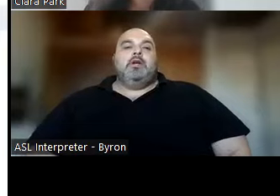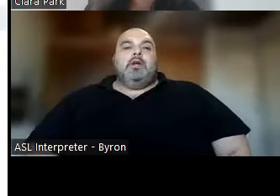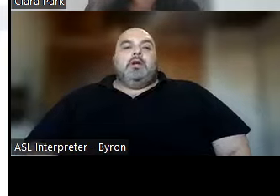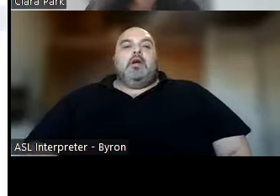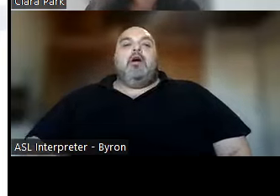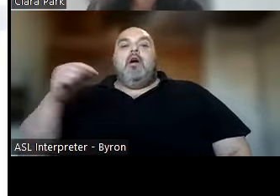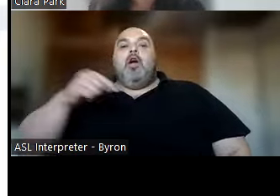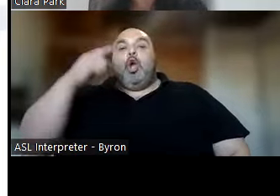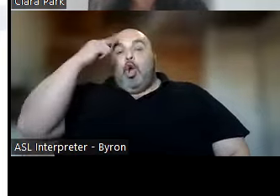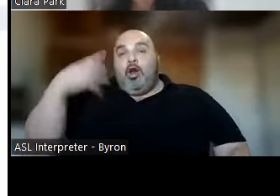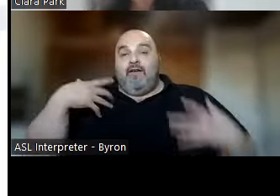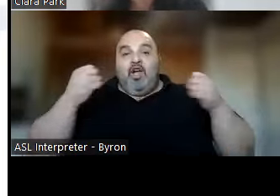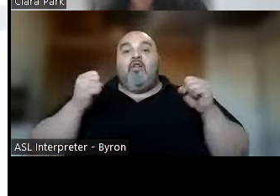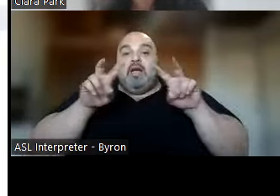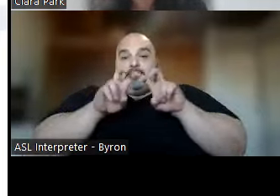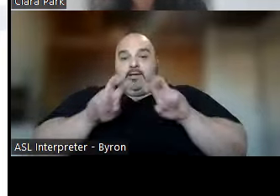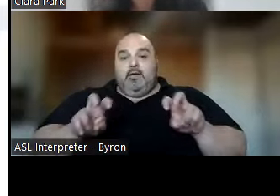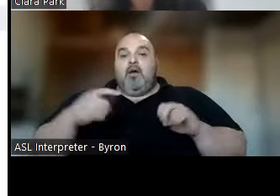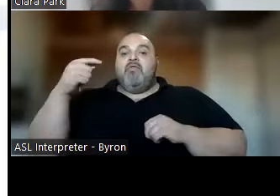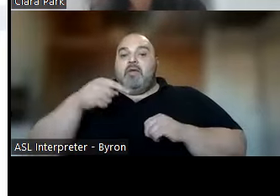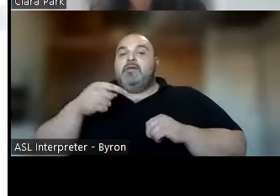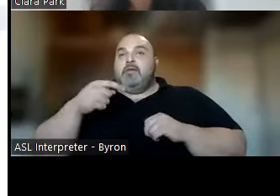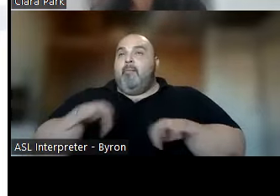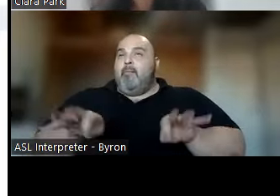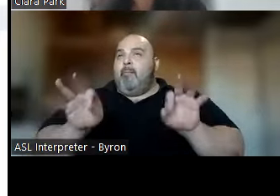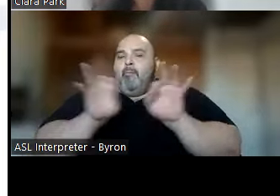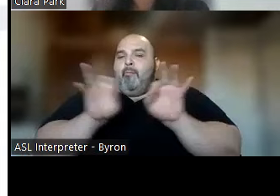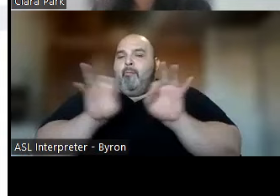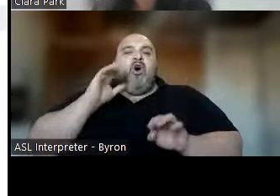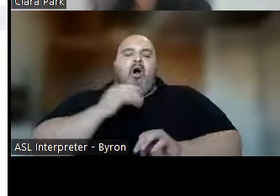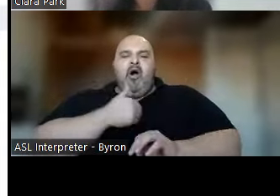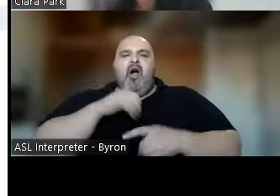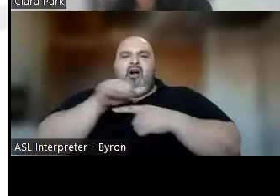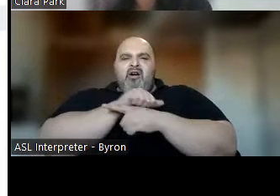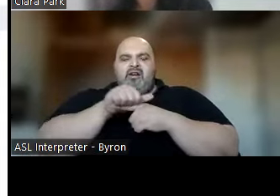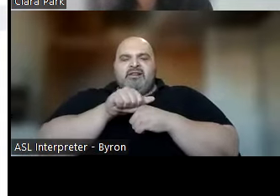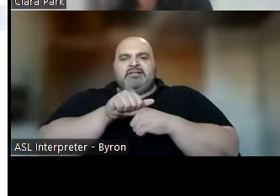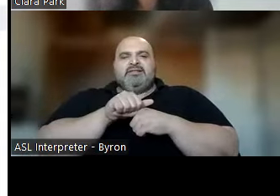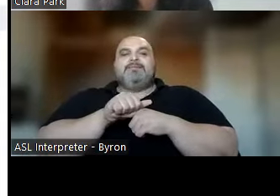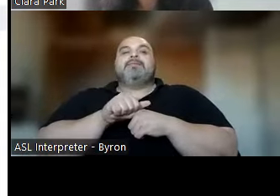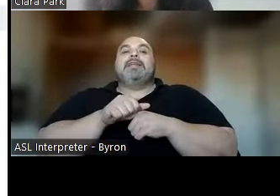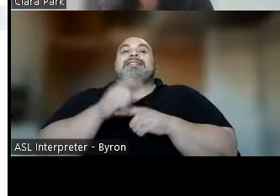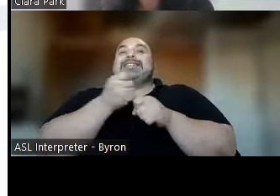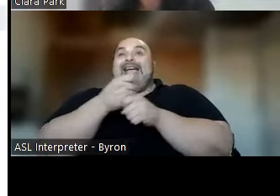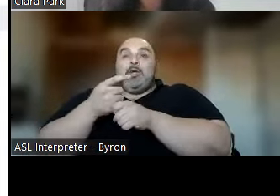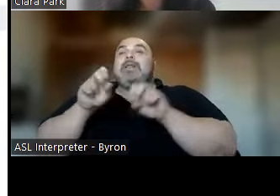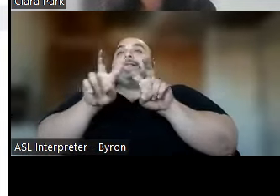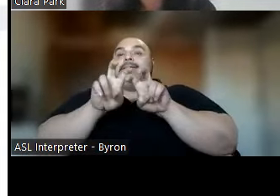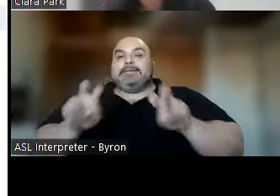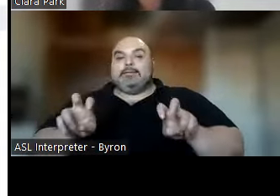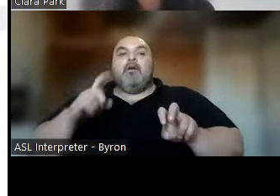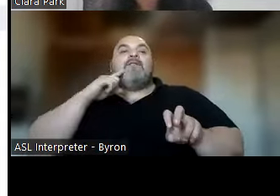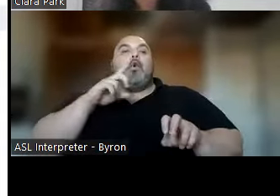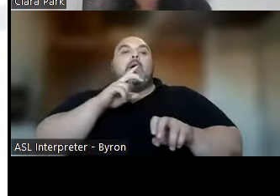As I mentioned before, this is really the cornerstone of our training, meant to be an annual assessment for